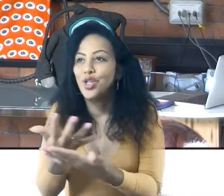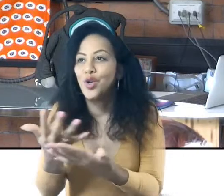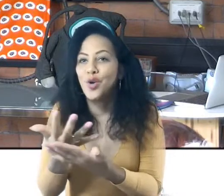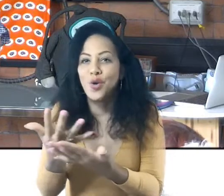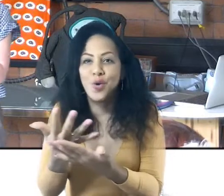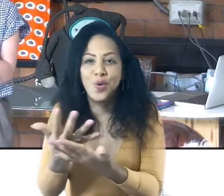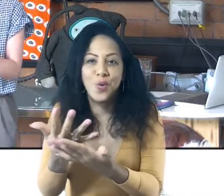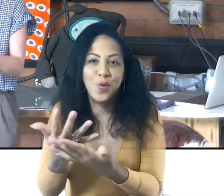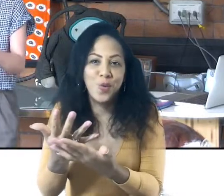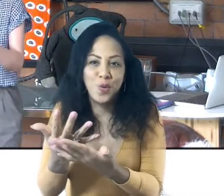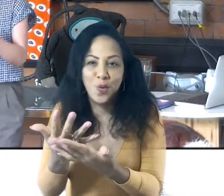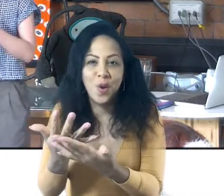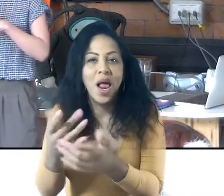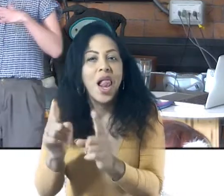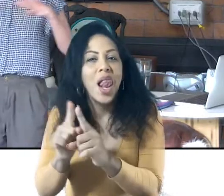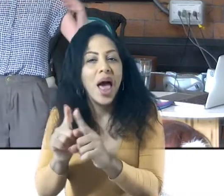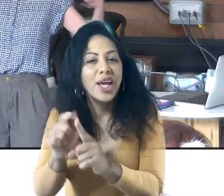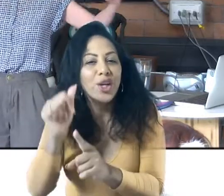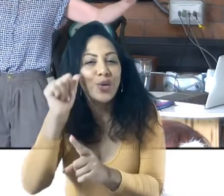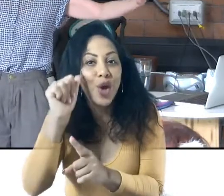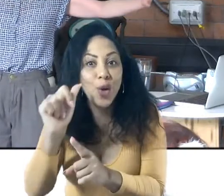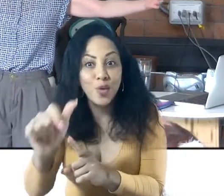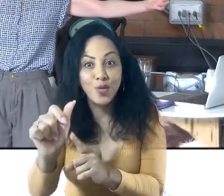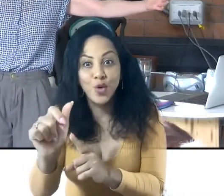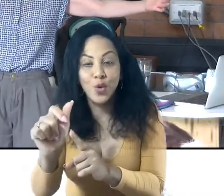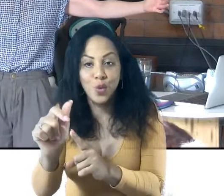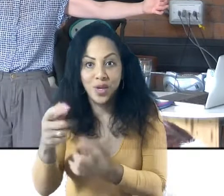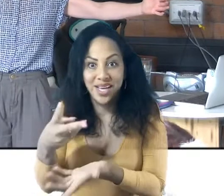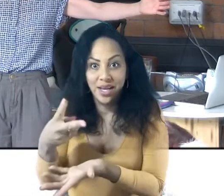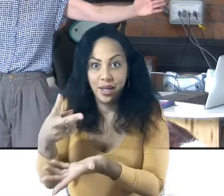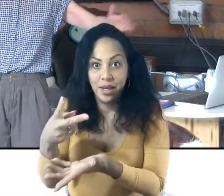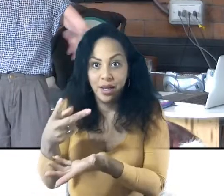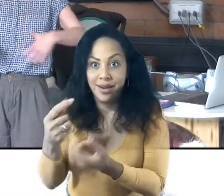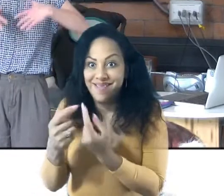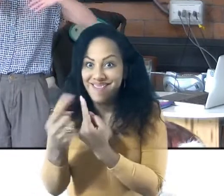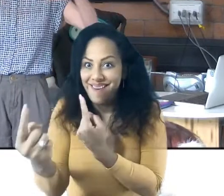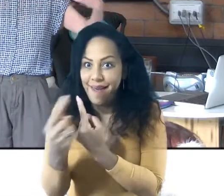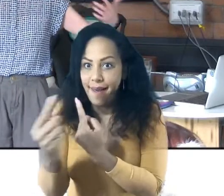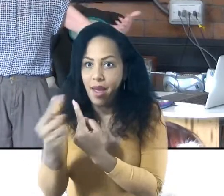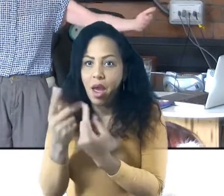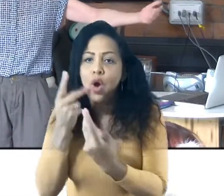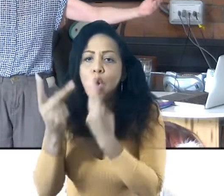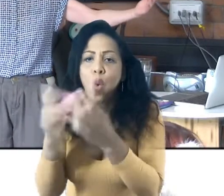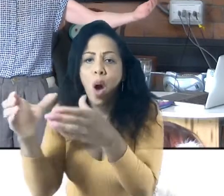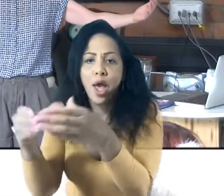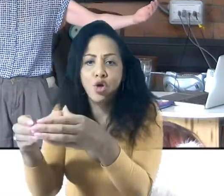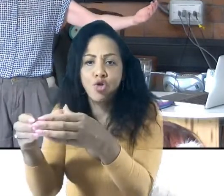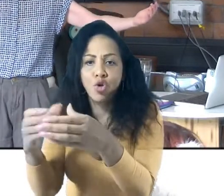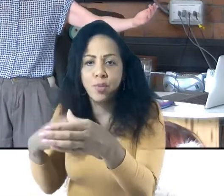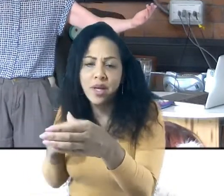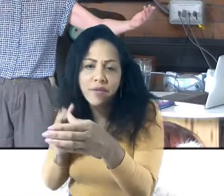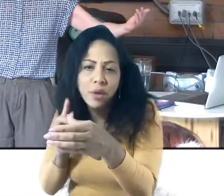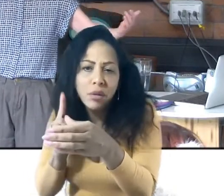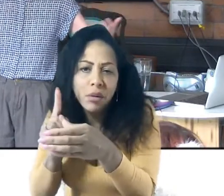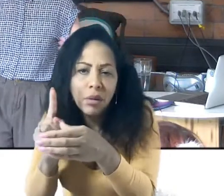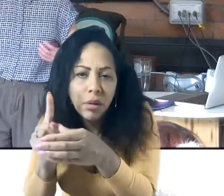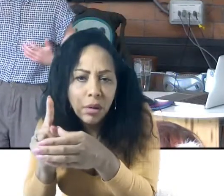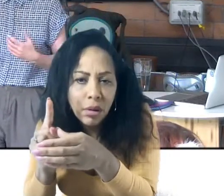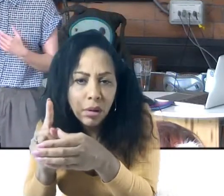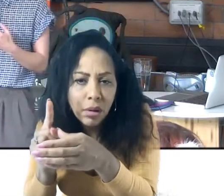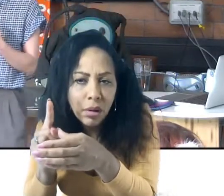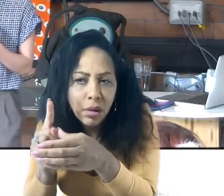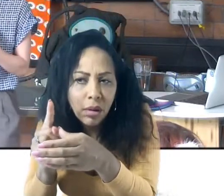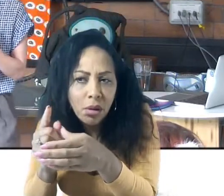individual voice, whereas if you stand back, you hear a chorus of voices, and they're all singing the same anthem, essentially.